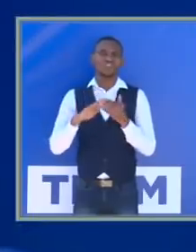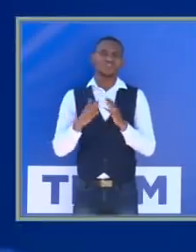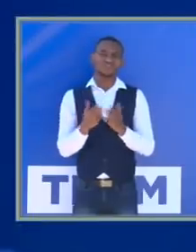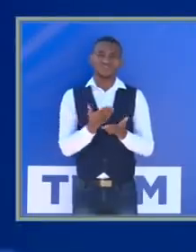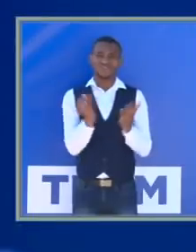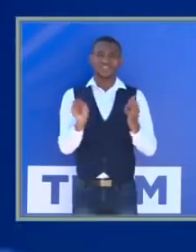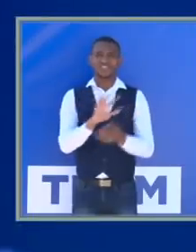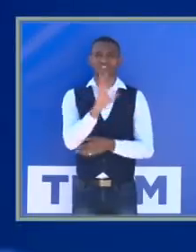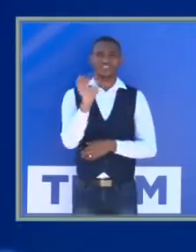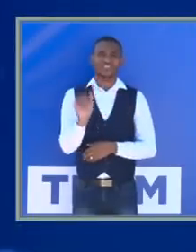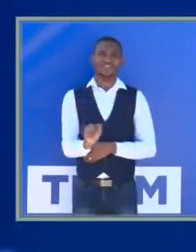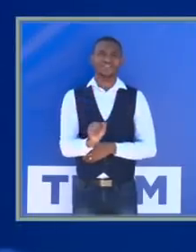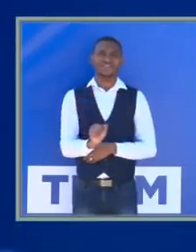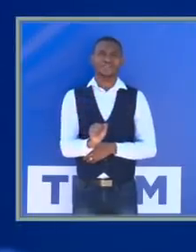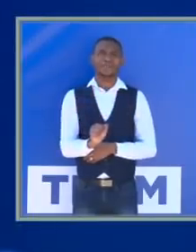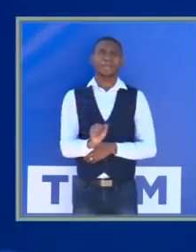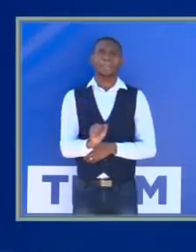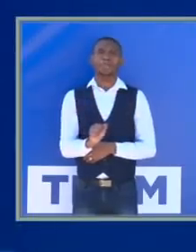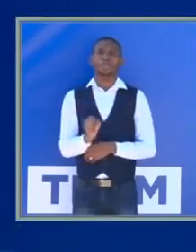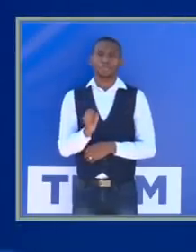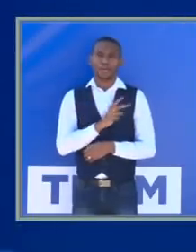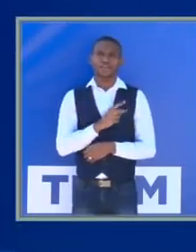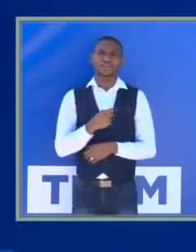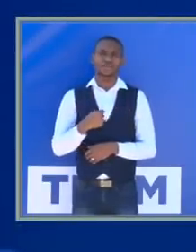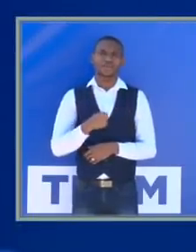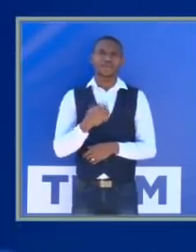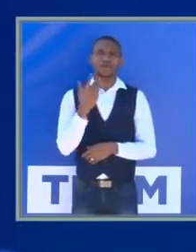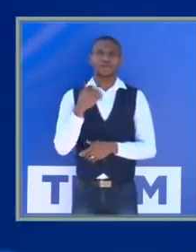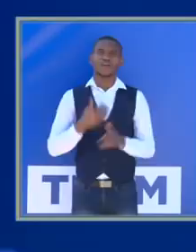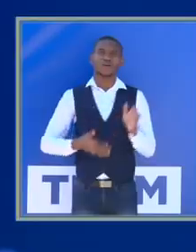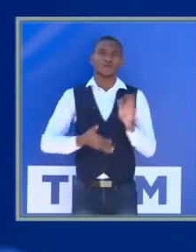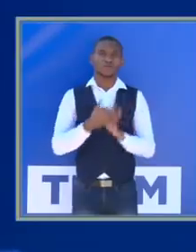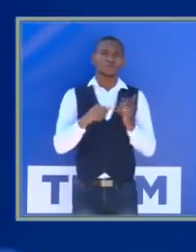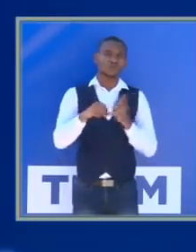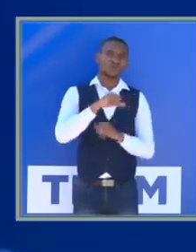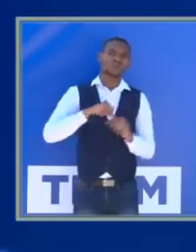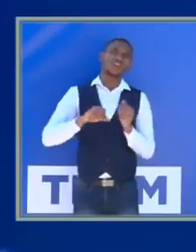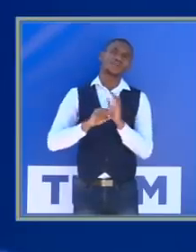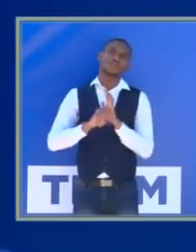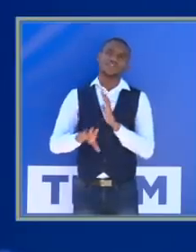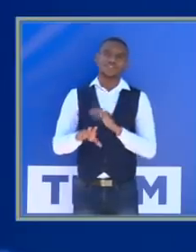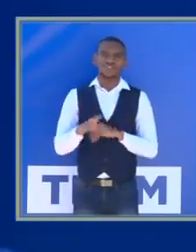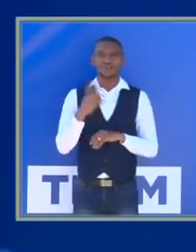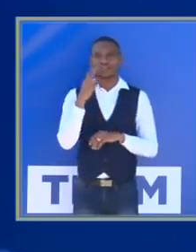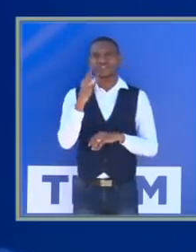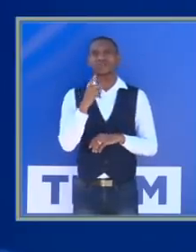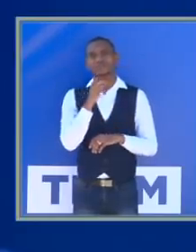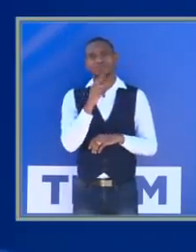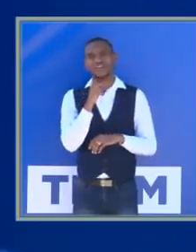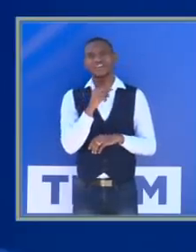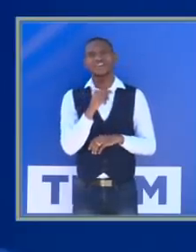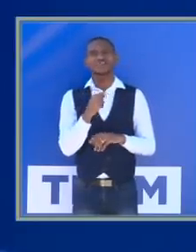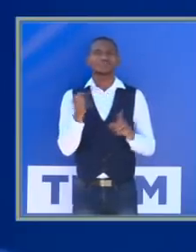South Africans, it pains me when I go on social media, kibona banna